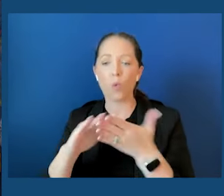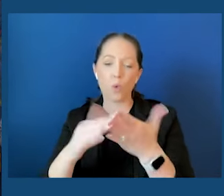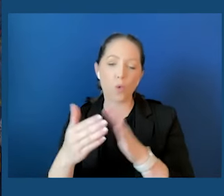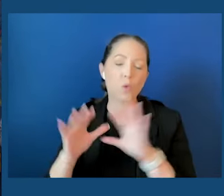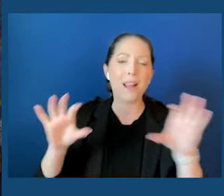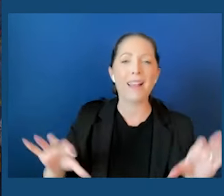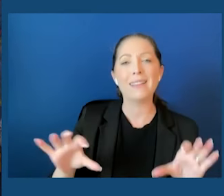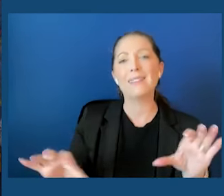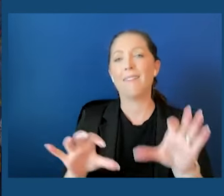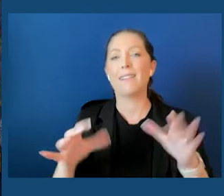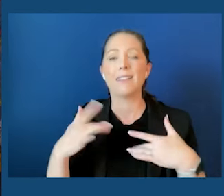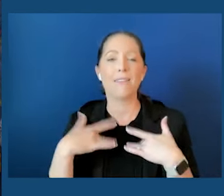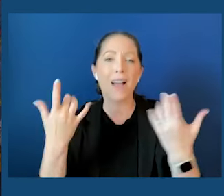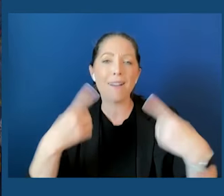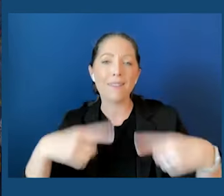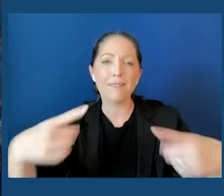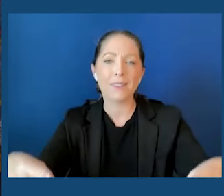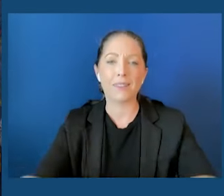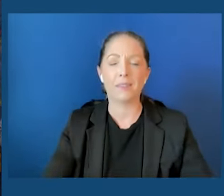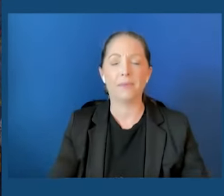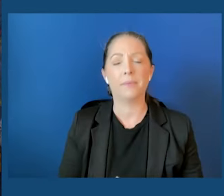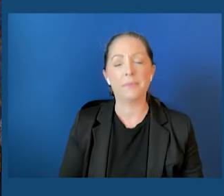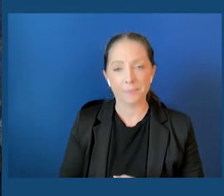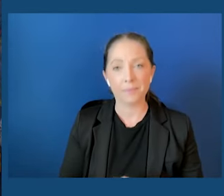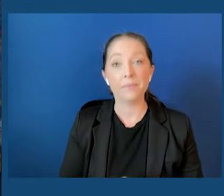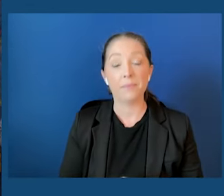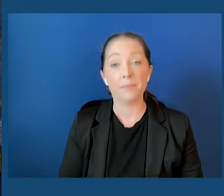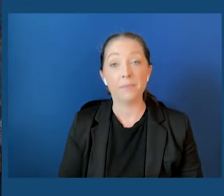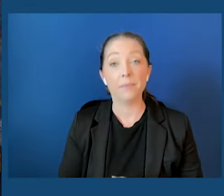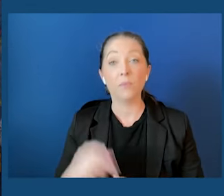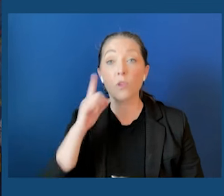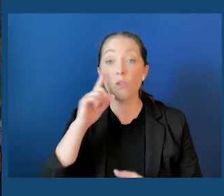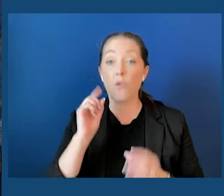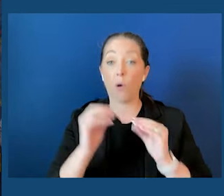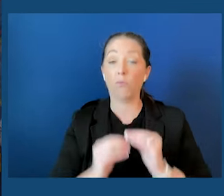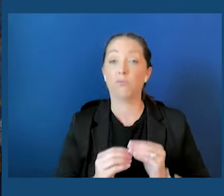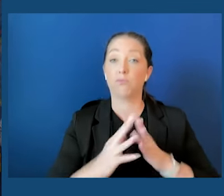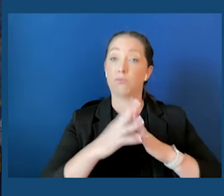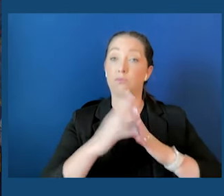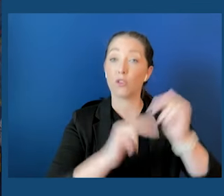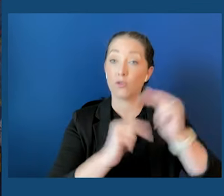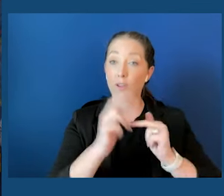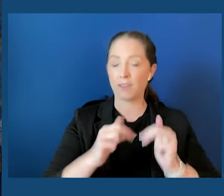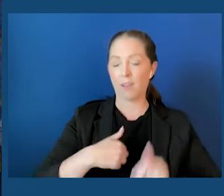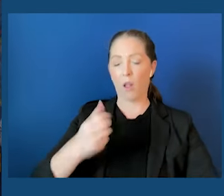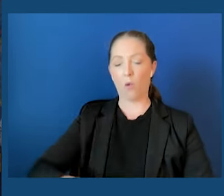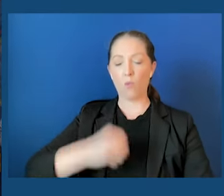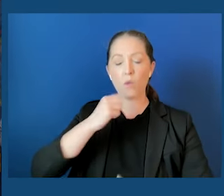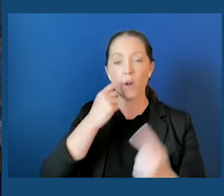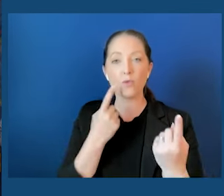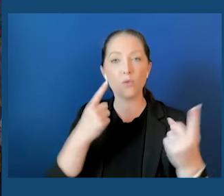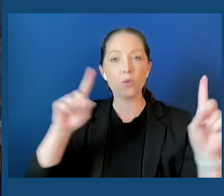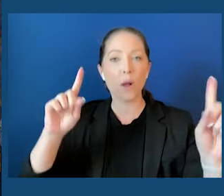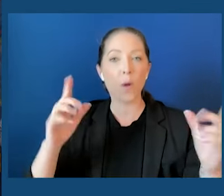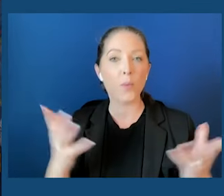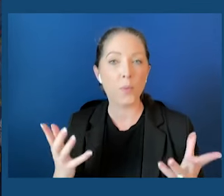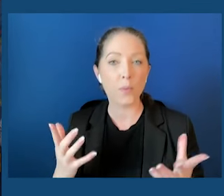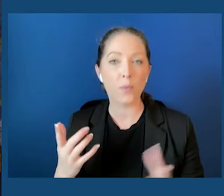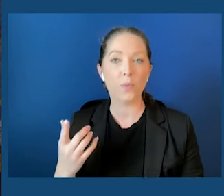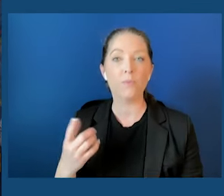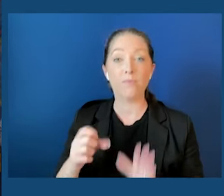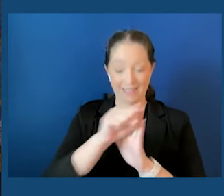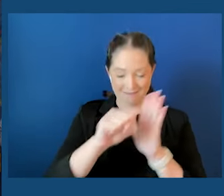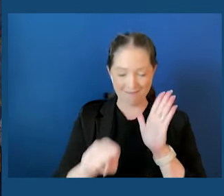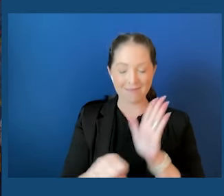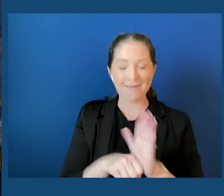events. And to kickstart the construction, today I'm proud to announce we're investing as a state